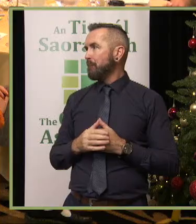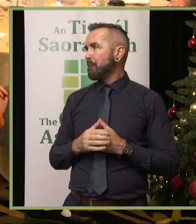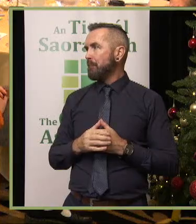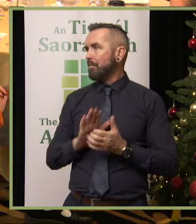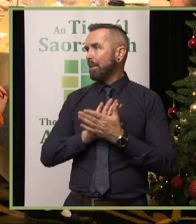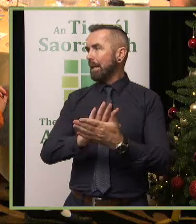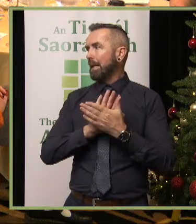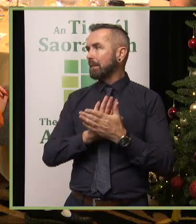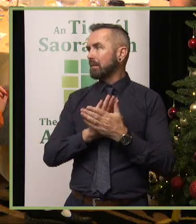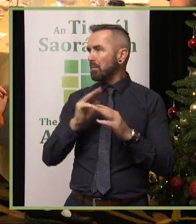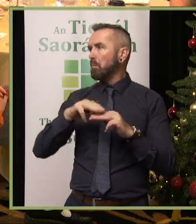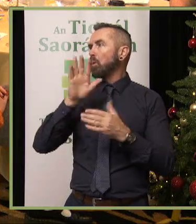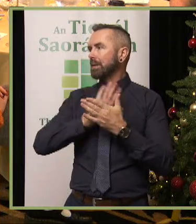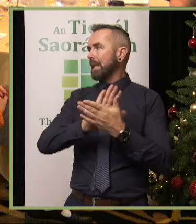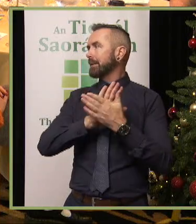Against?